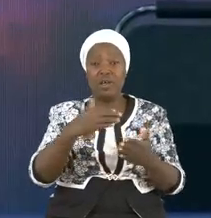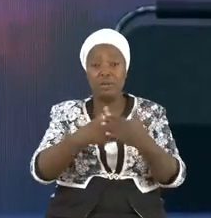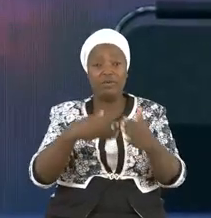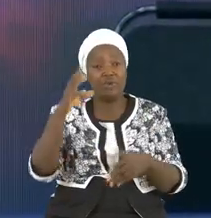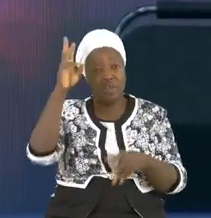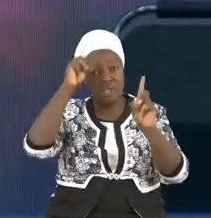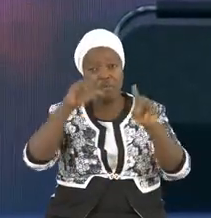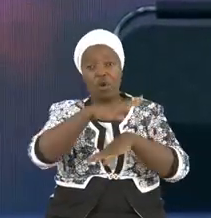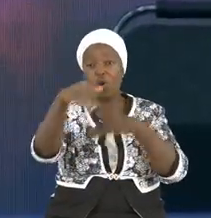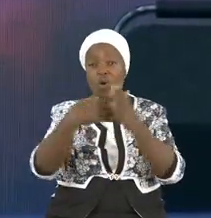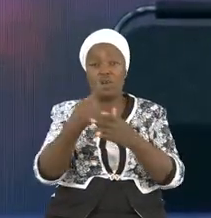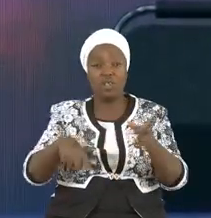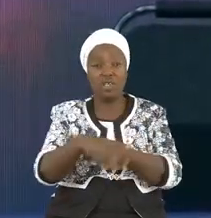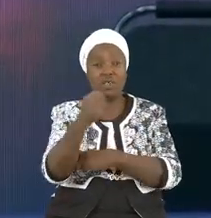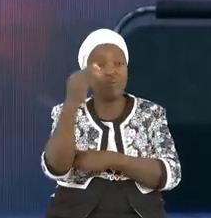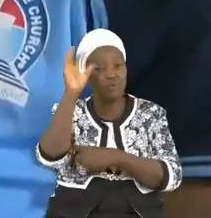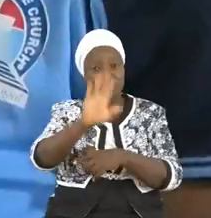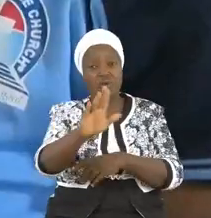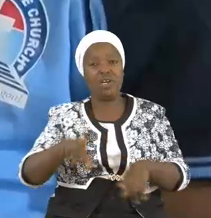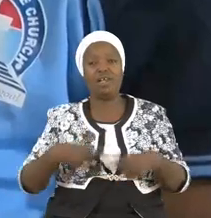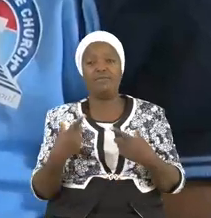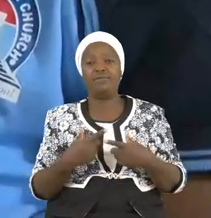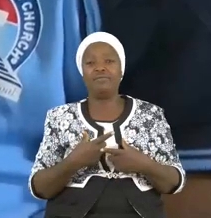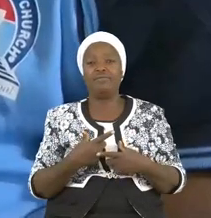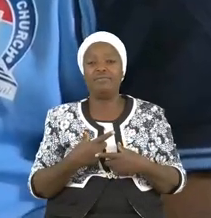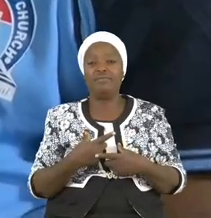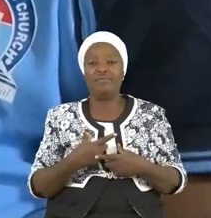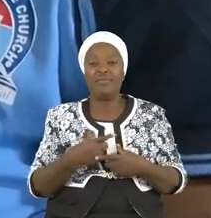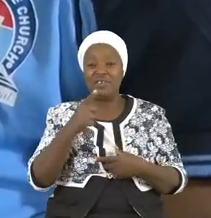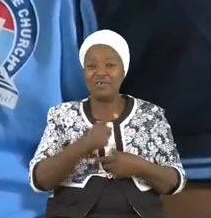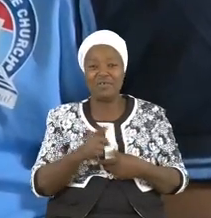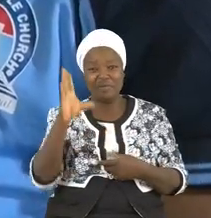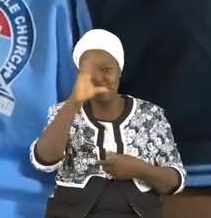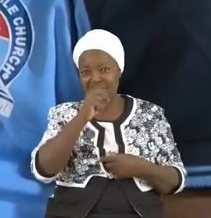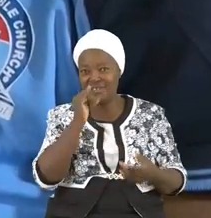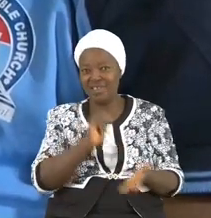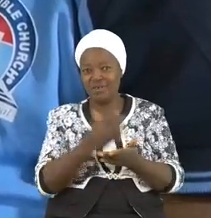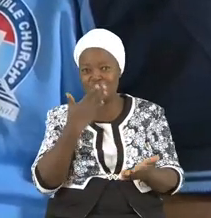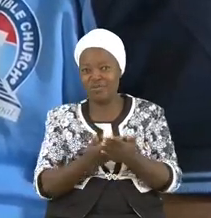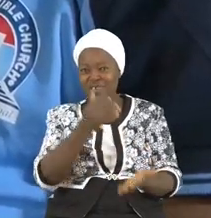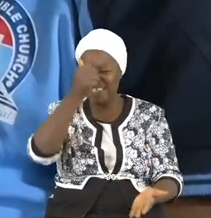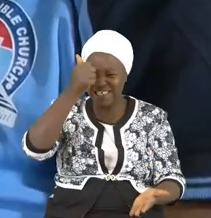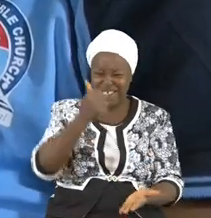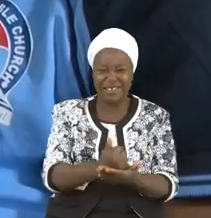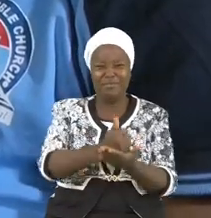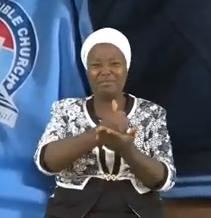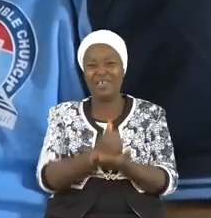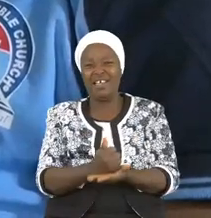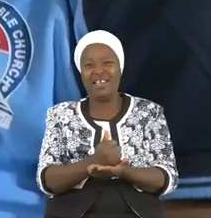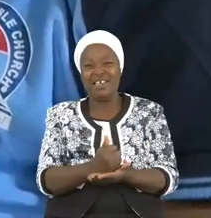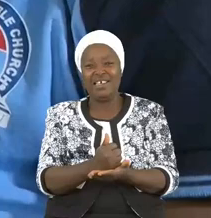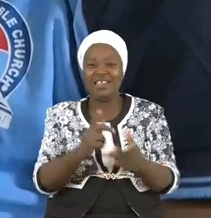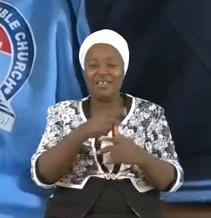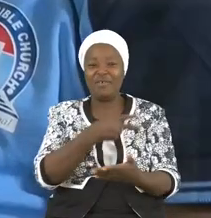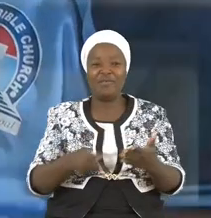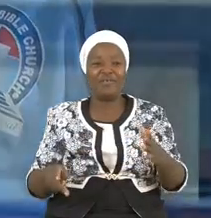the days of your life. You missed a good amen there. And then in verse 76,